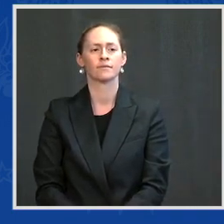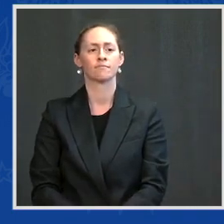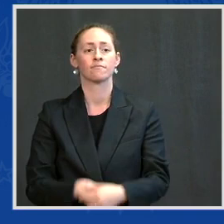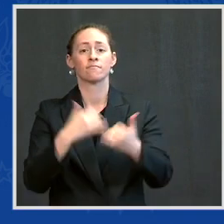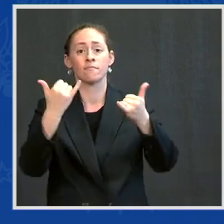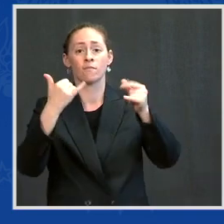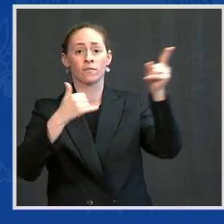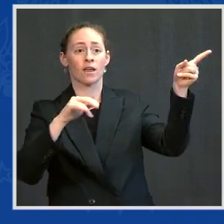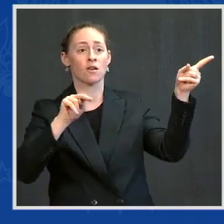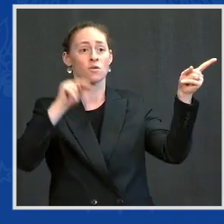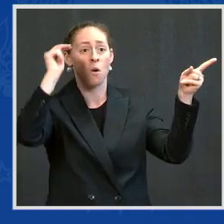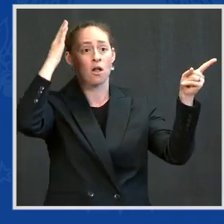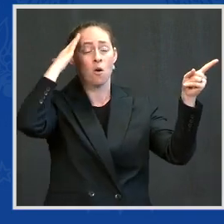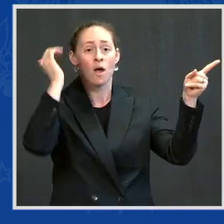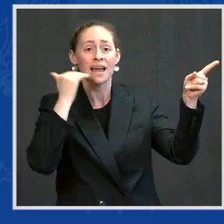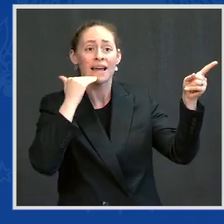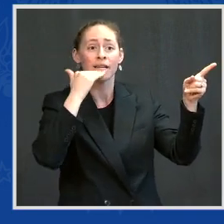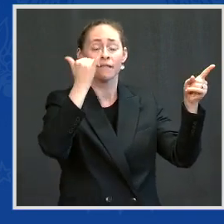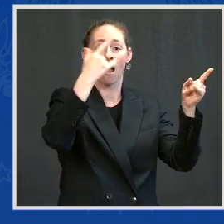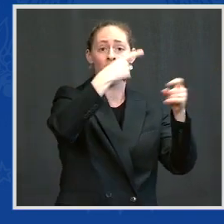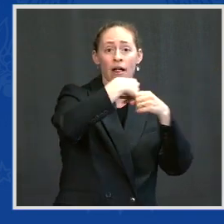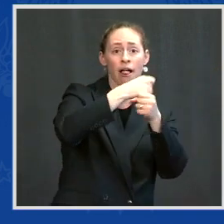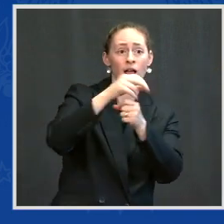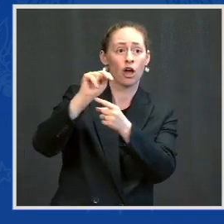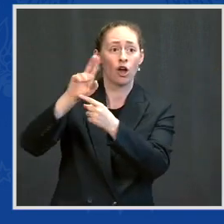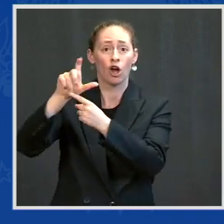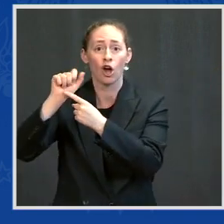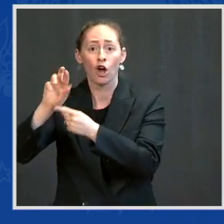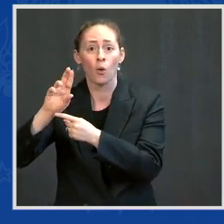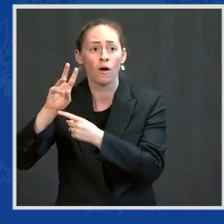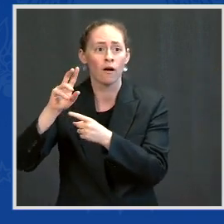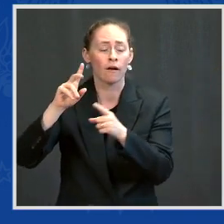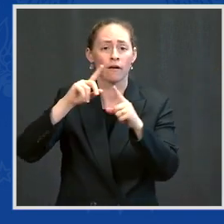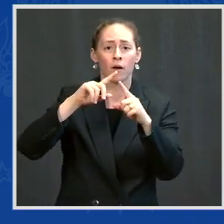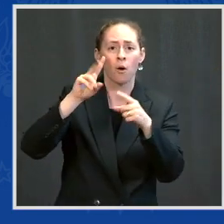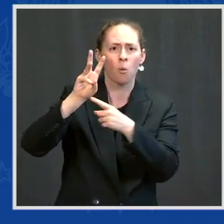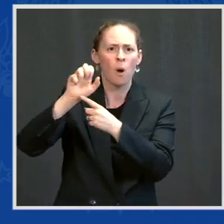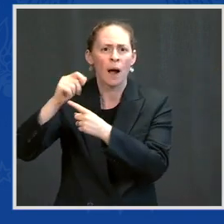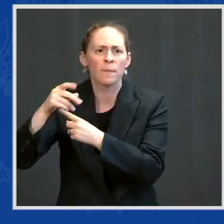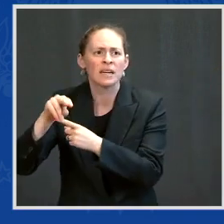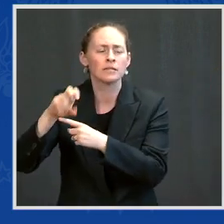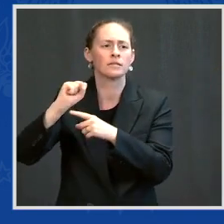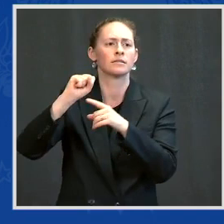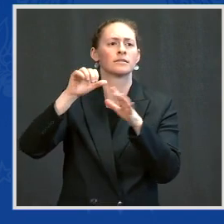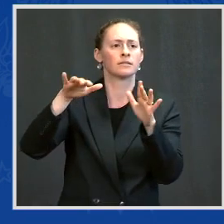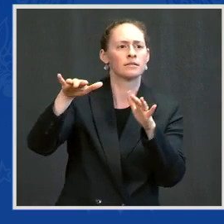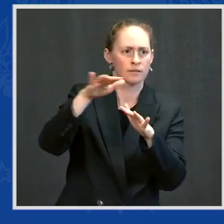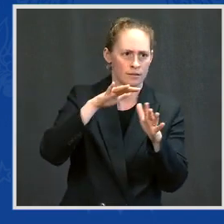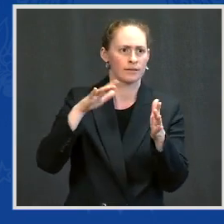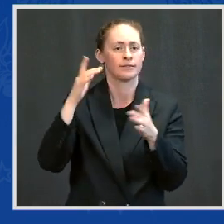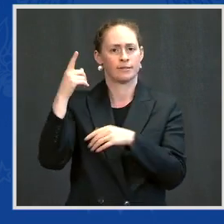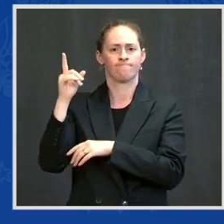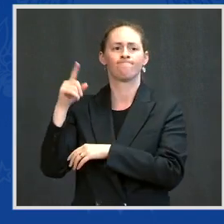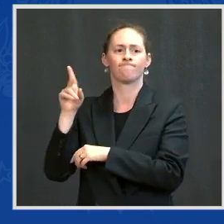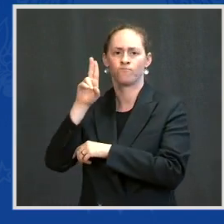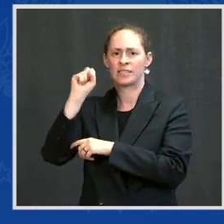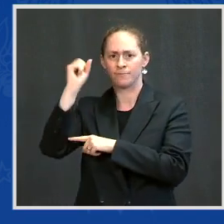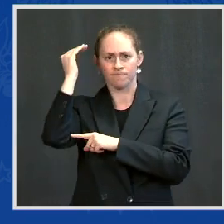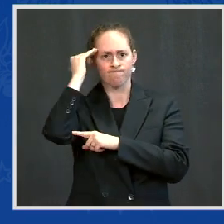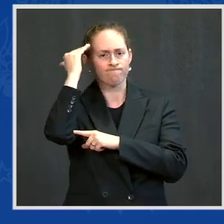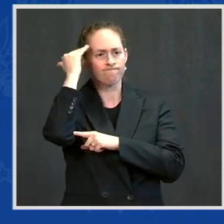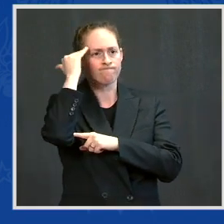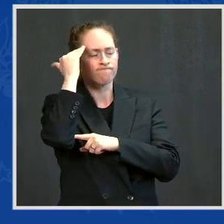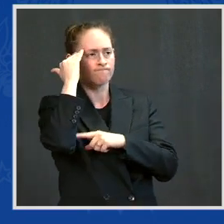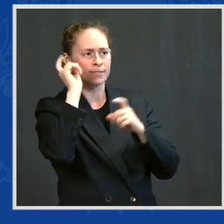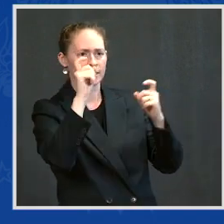practical, gradual, step-by-step manner, and very flexible. That is the approach that the current administration